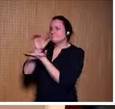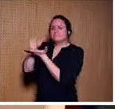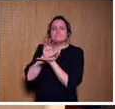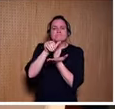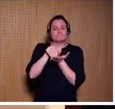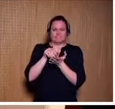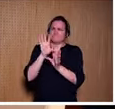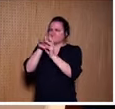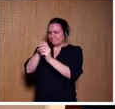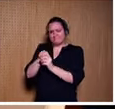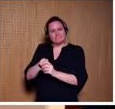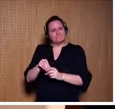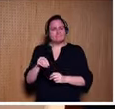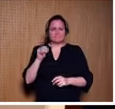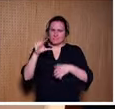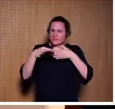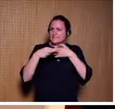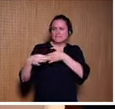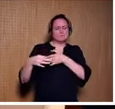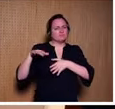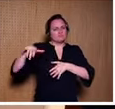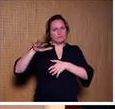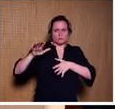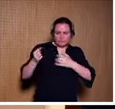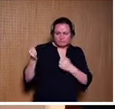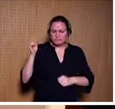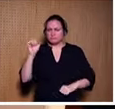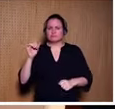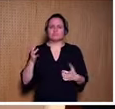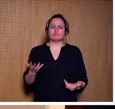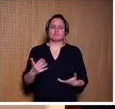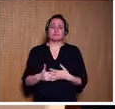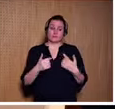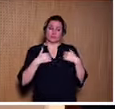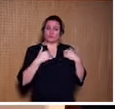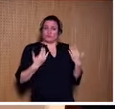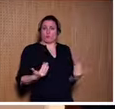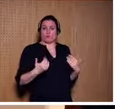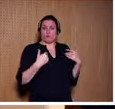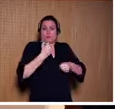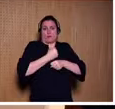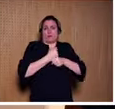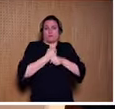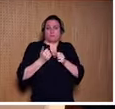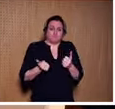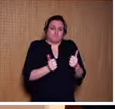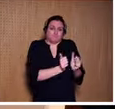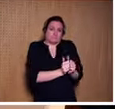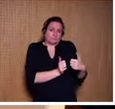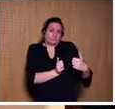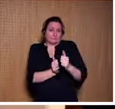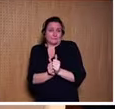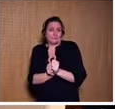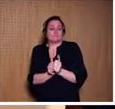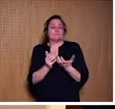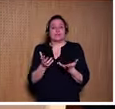are supporting and working with strategic partners, whether it is including those such as Jack